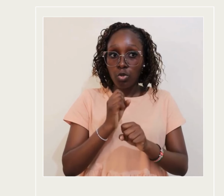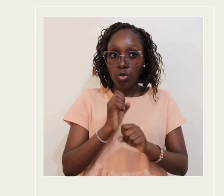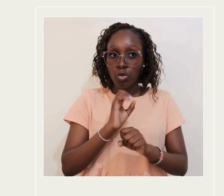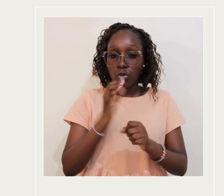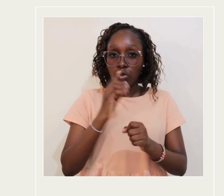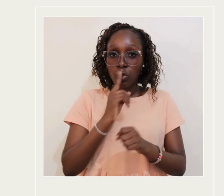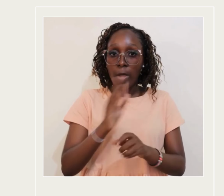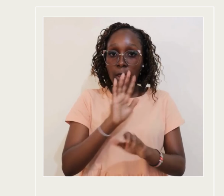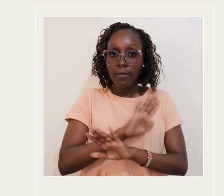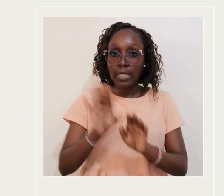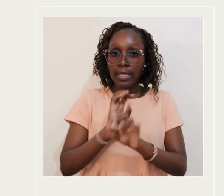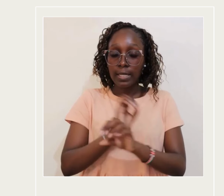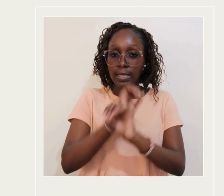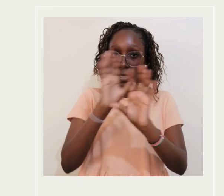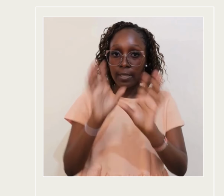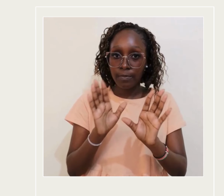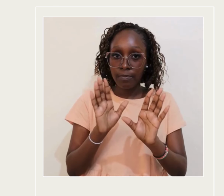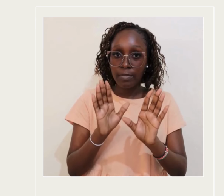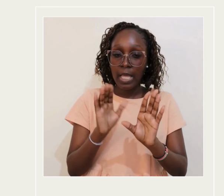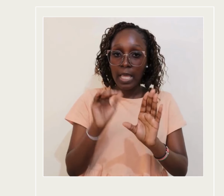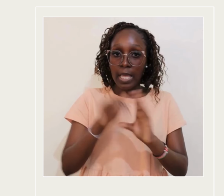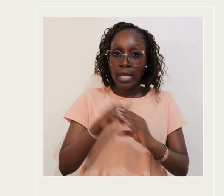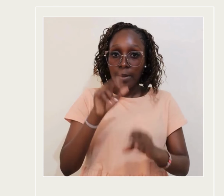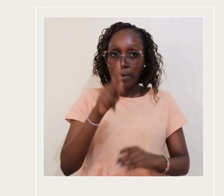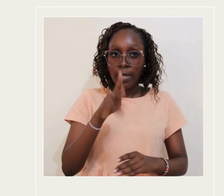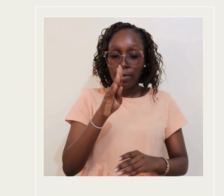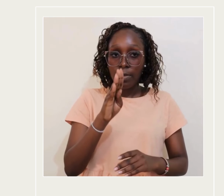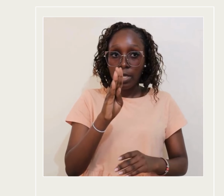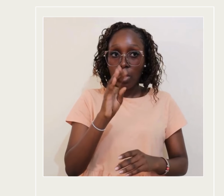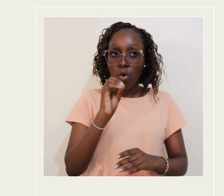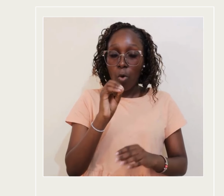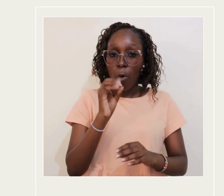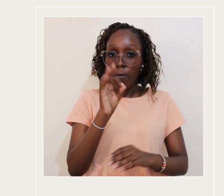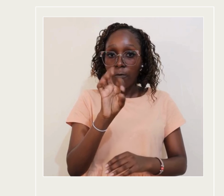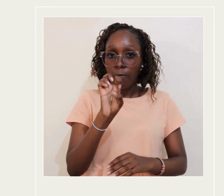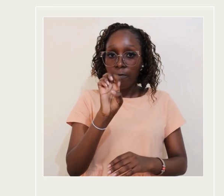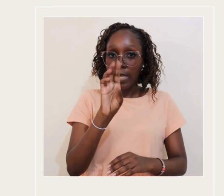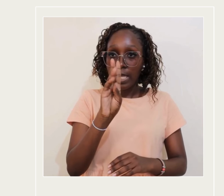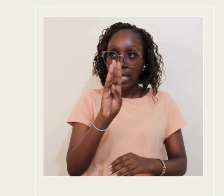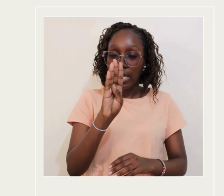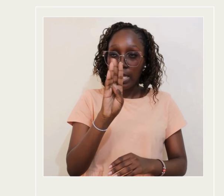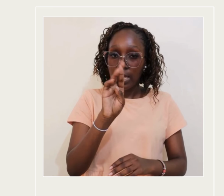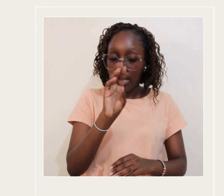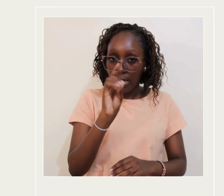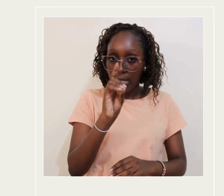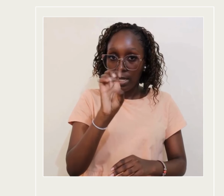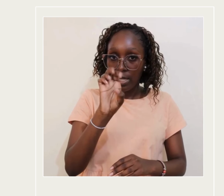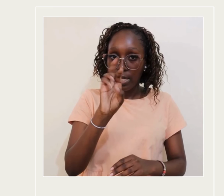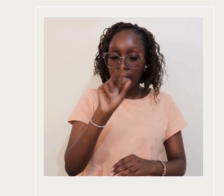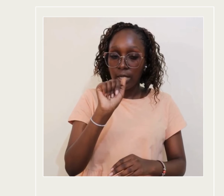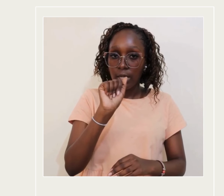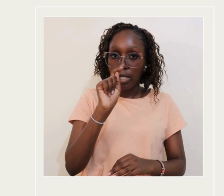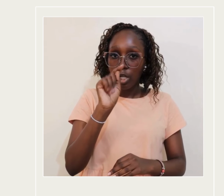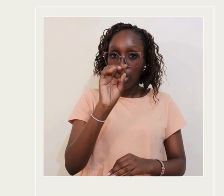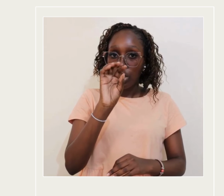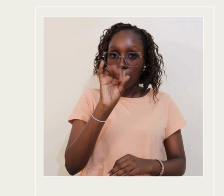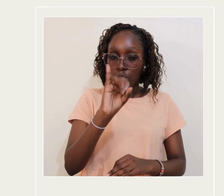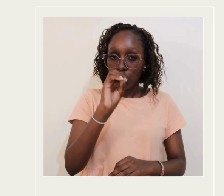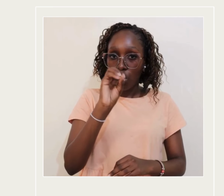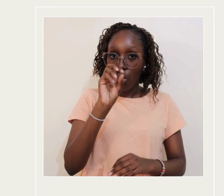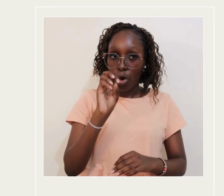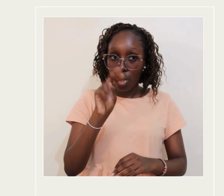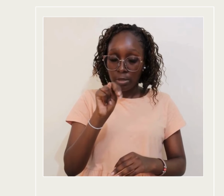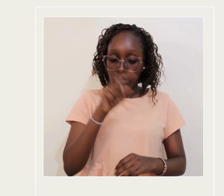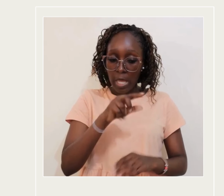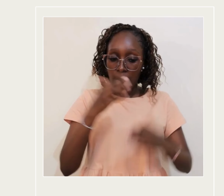The Act establishes a national PBO federation, which is an umbrella body for registered PBOs